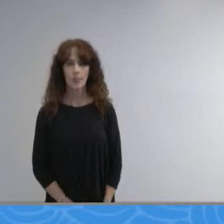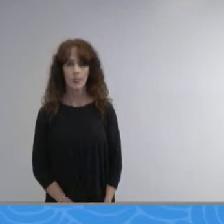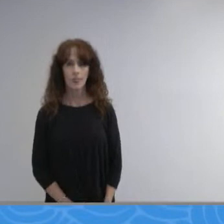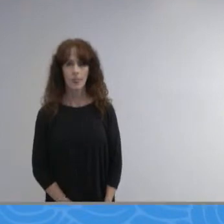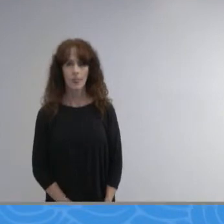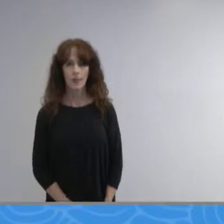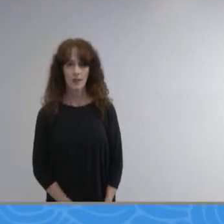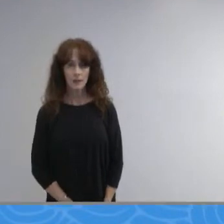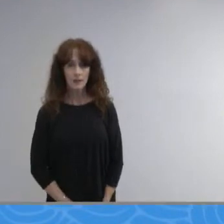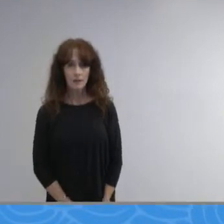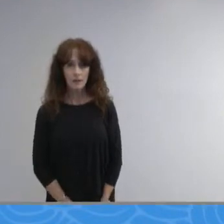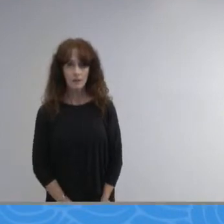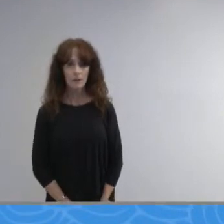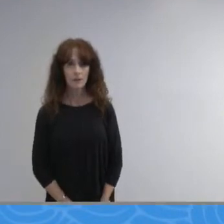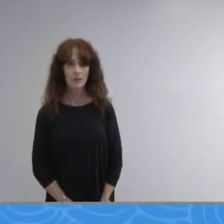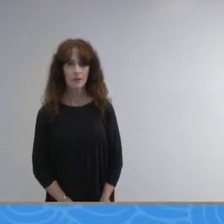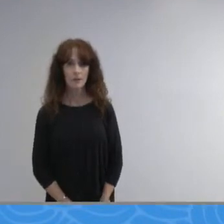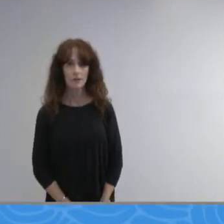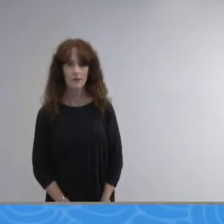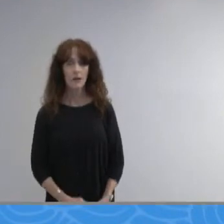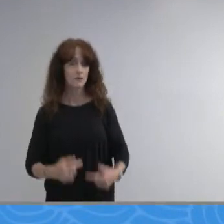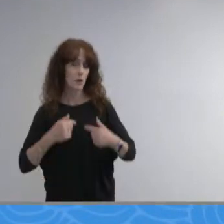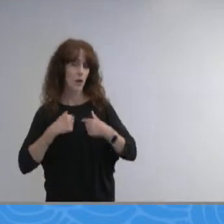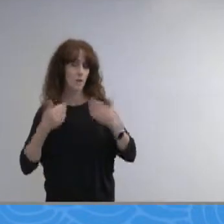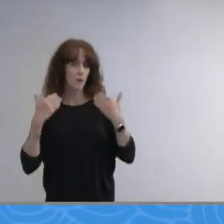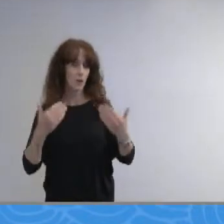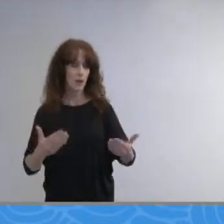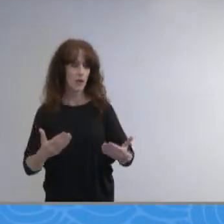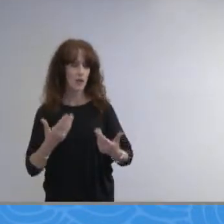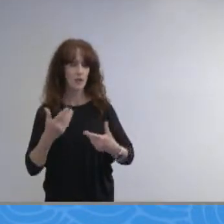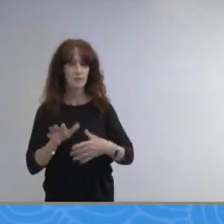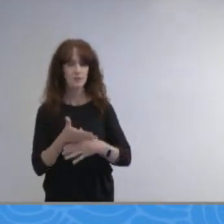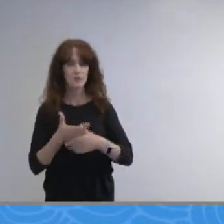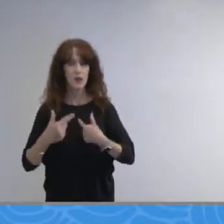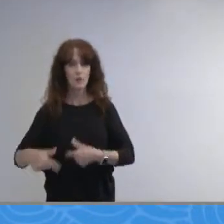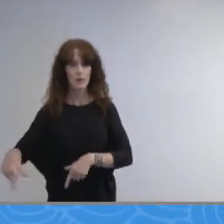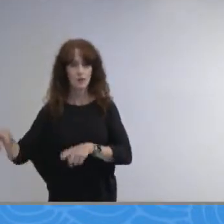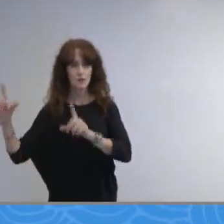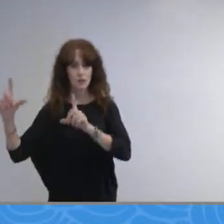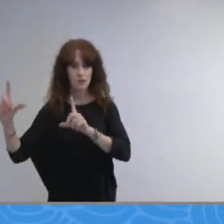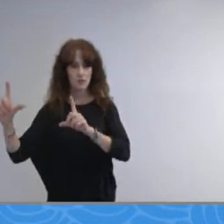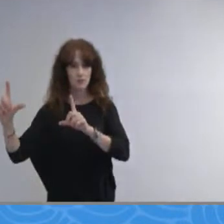Okay. So I'm going to go ahead and share my screen.